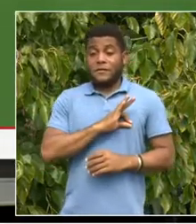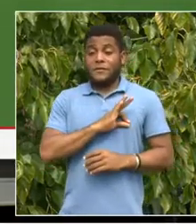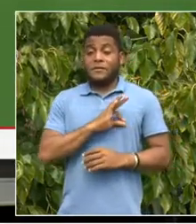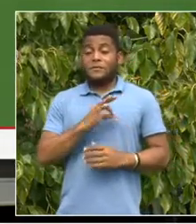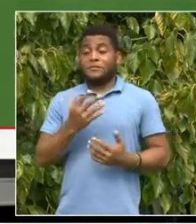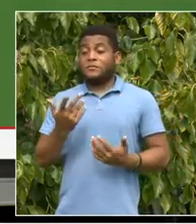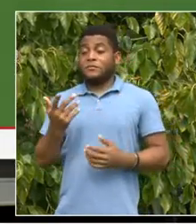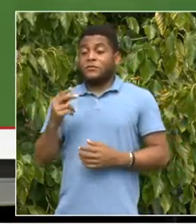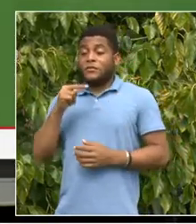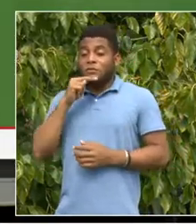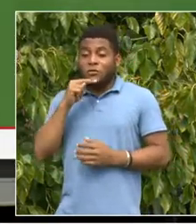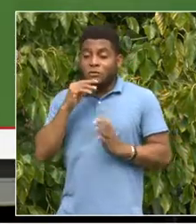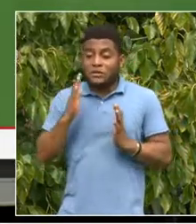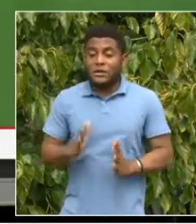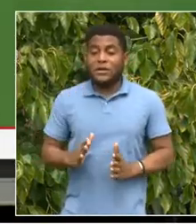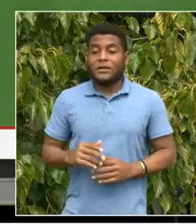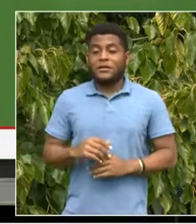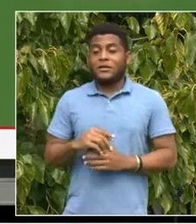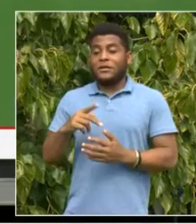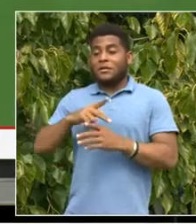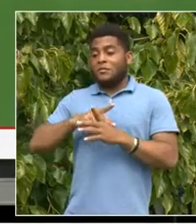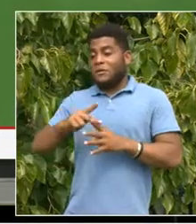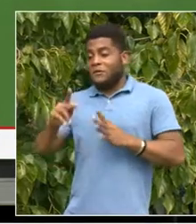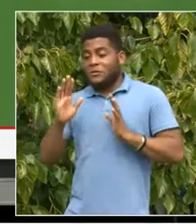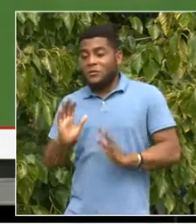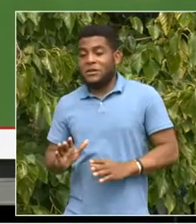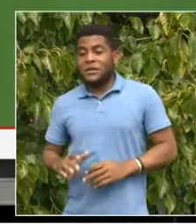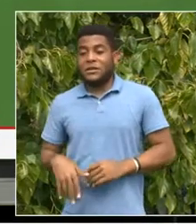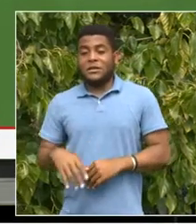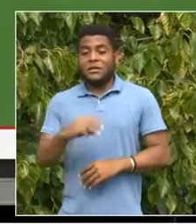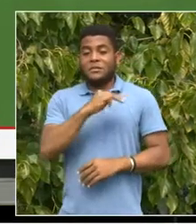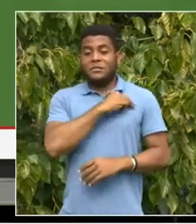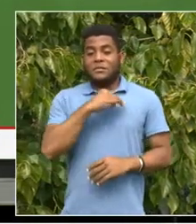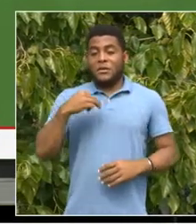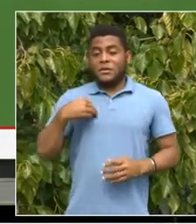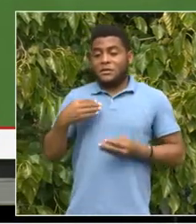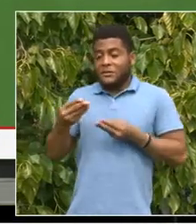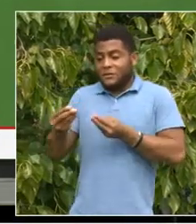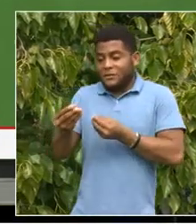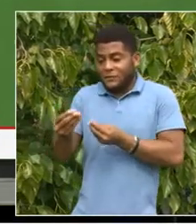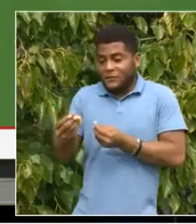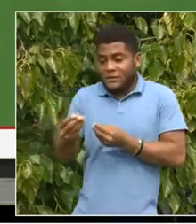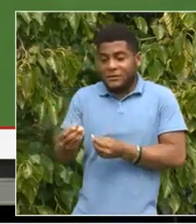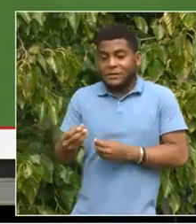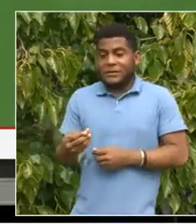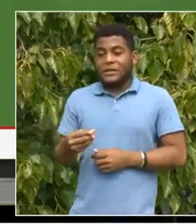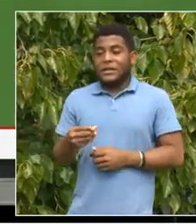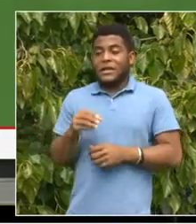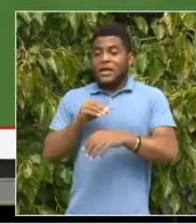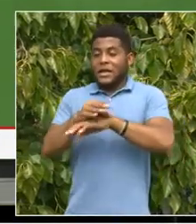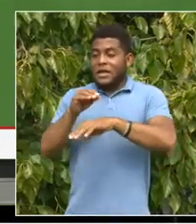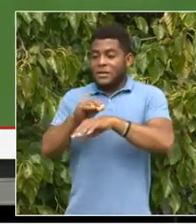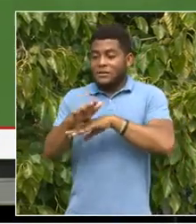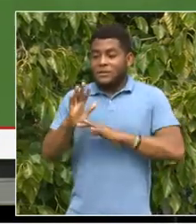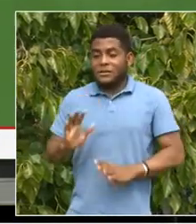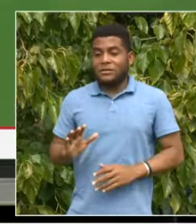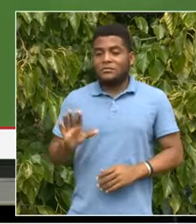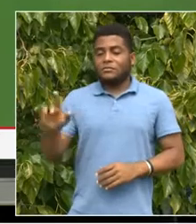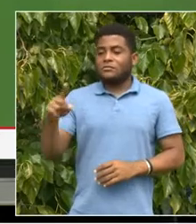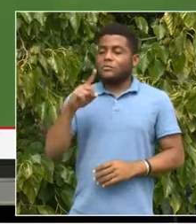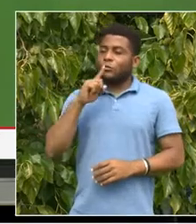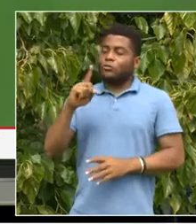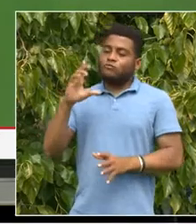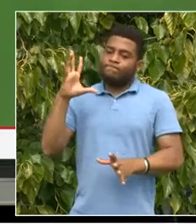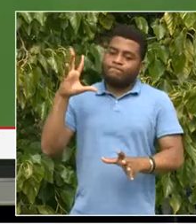paraprofessionals, breastfeeding peer counselors, technicians, and directors, are an integral part of the success